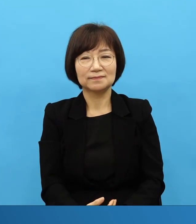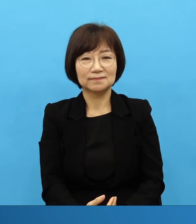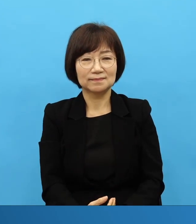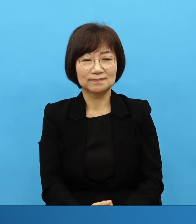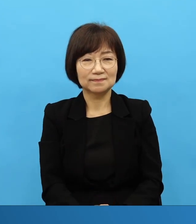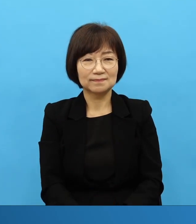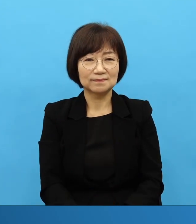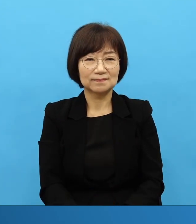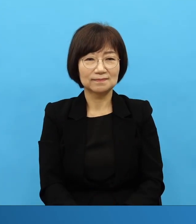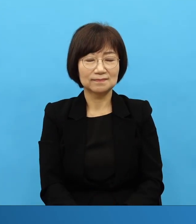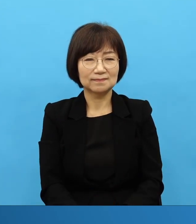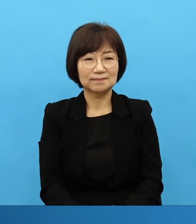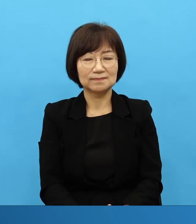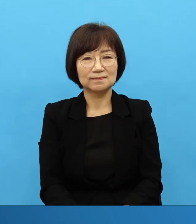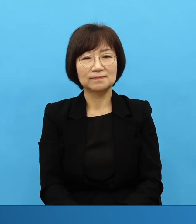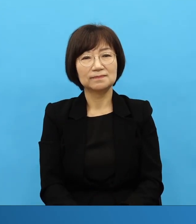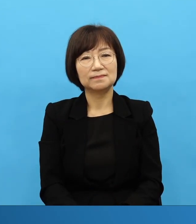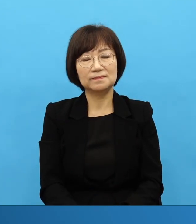we give our prepared offerings to God.